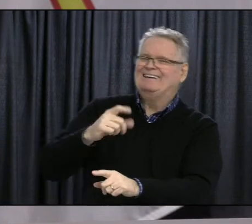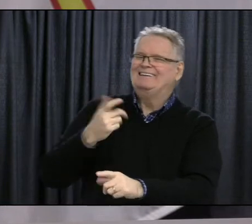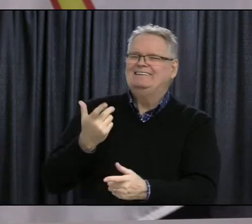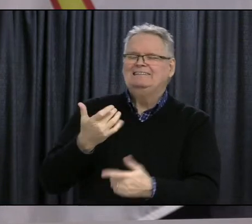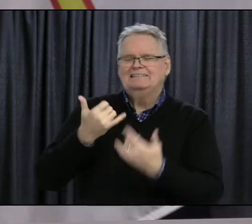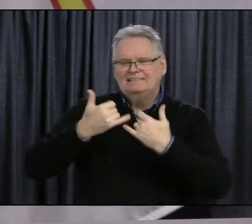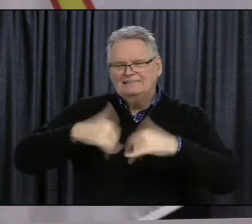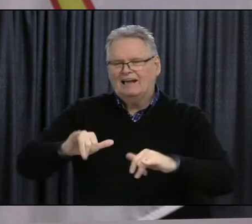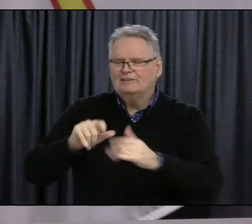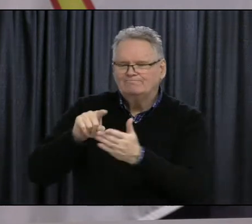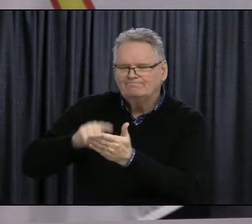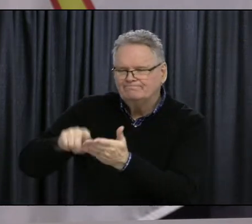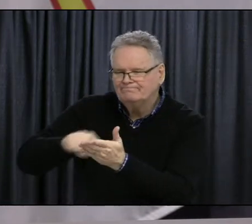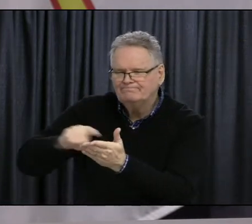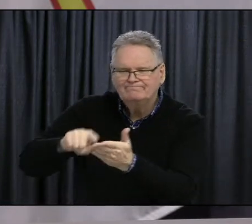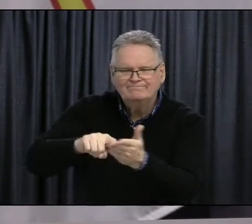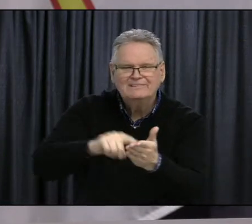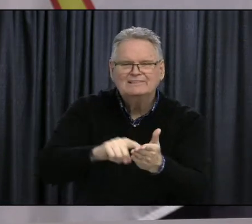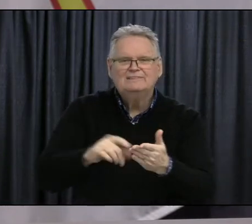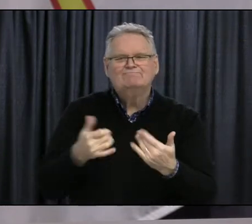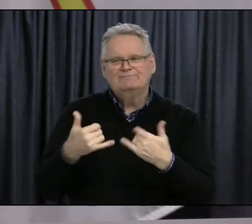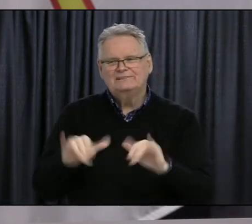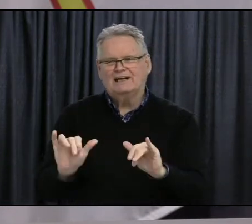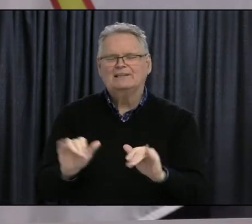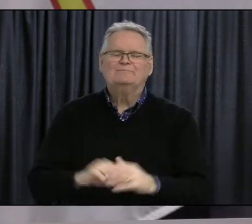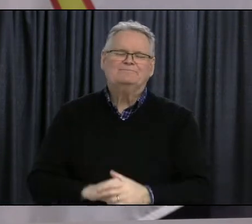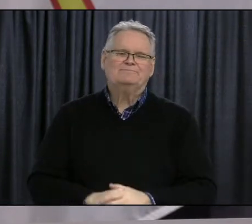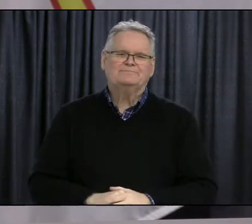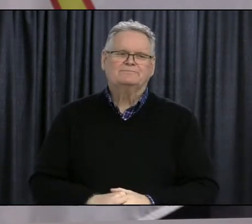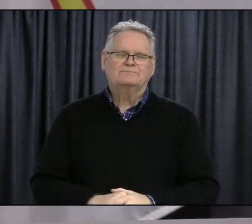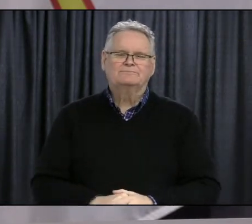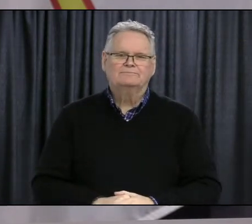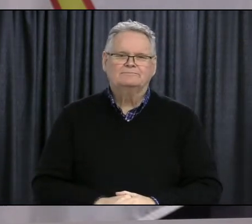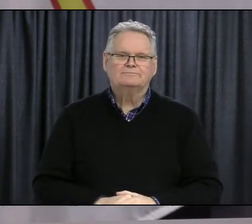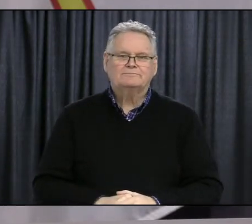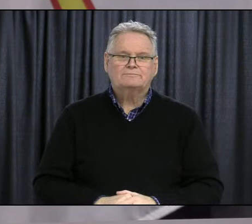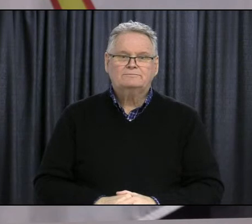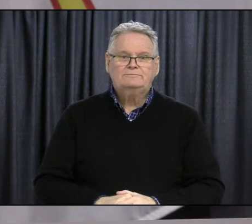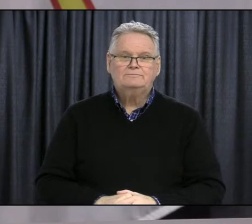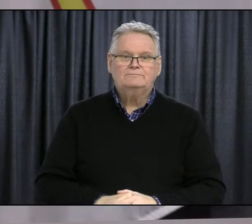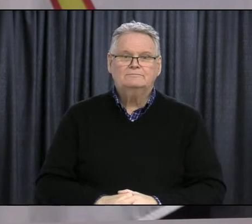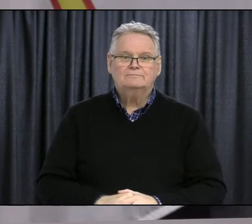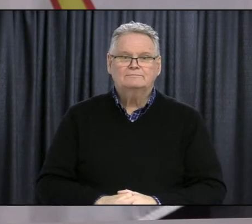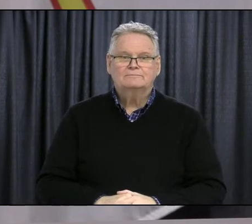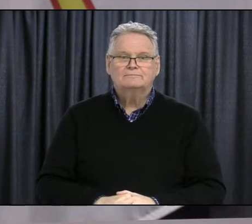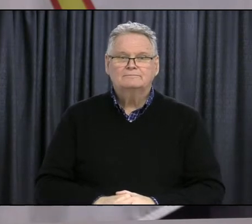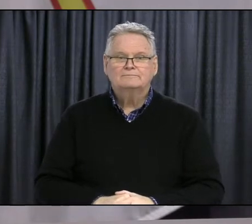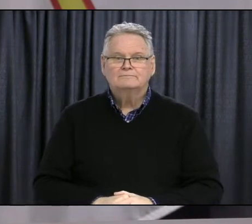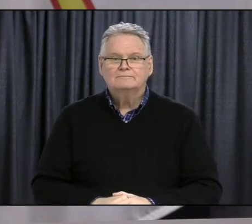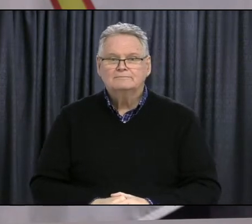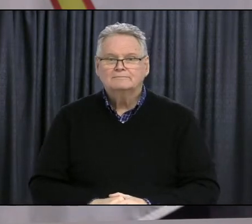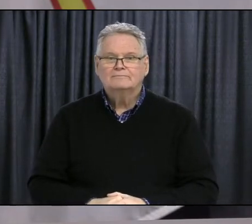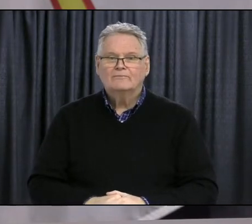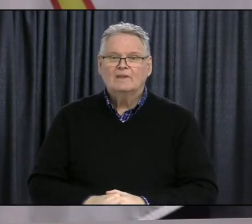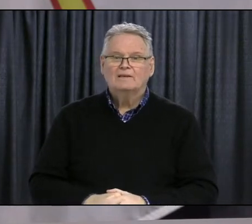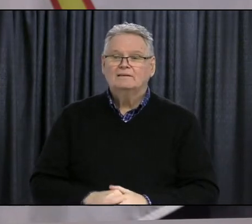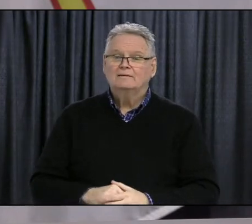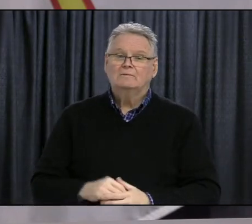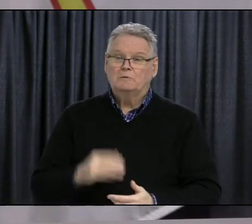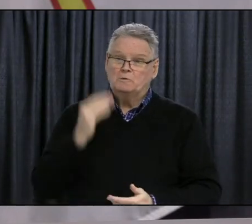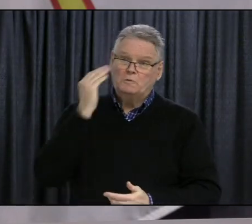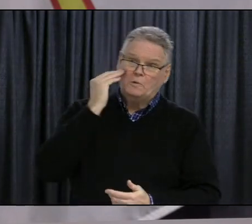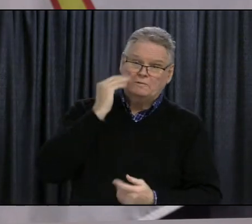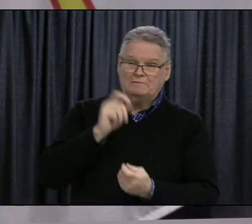So we certainly, I don't have a definitive number for you at that, and of course that will change depending on the number of contacts